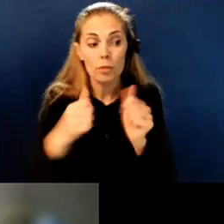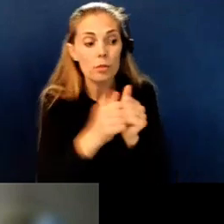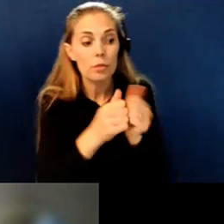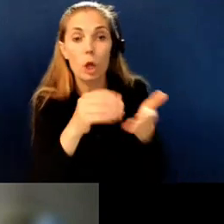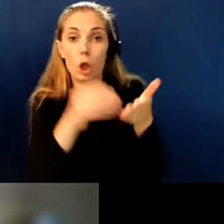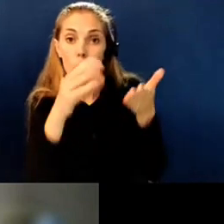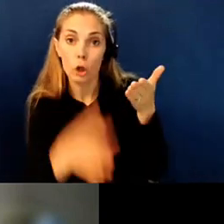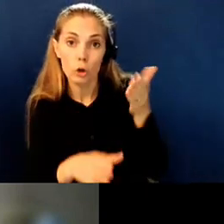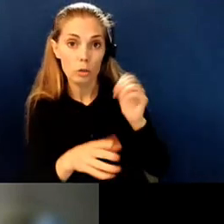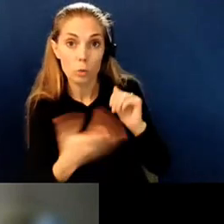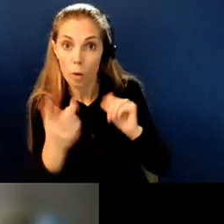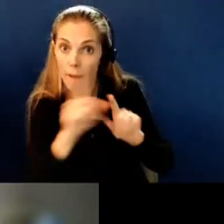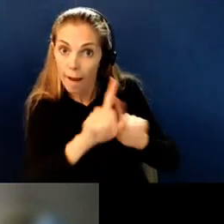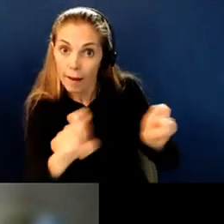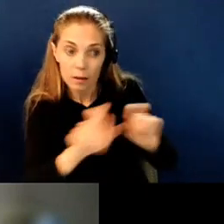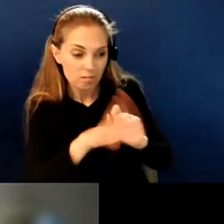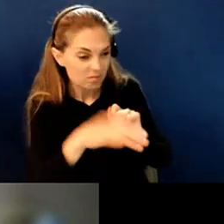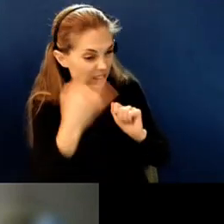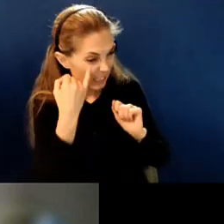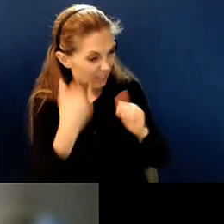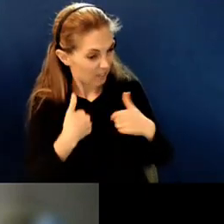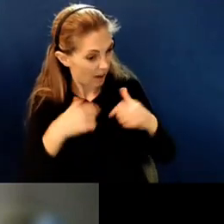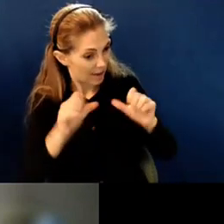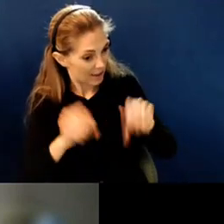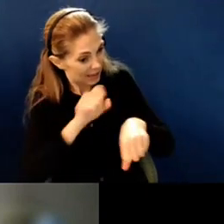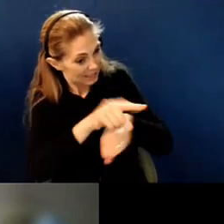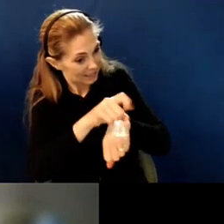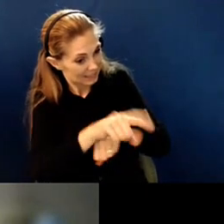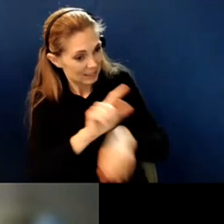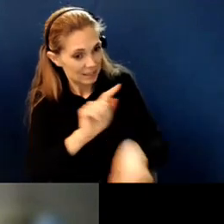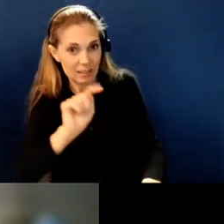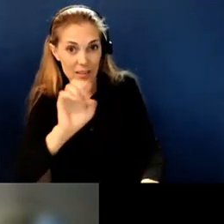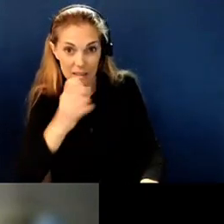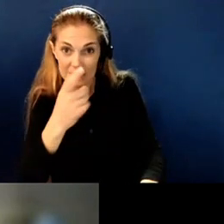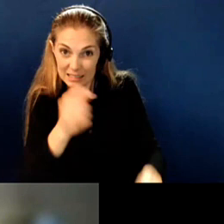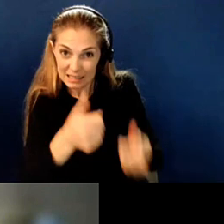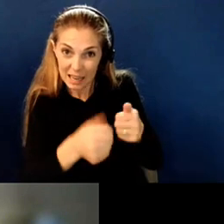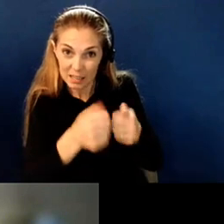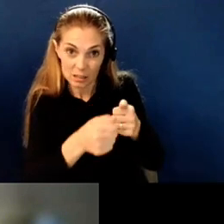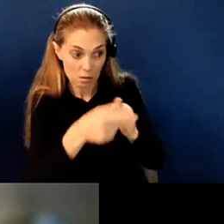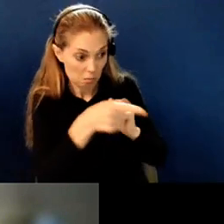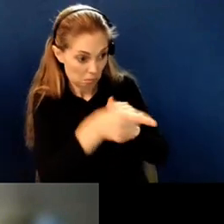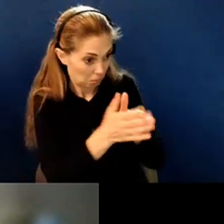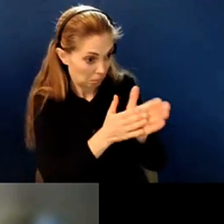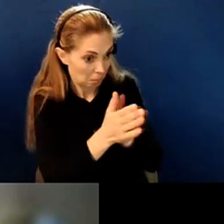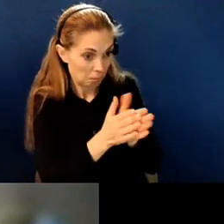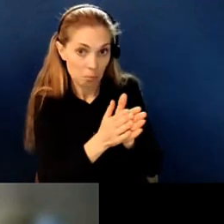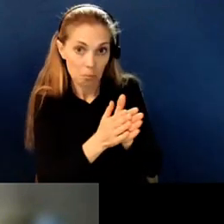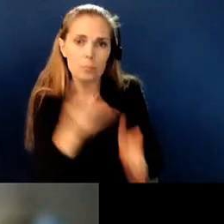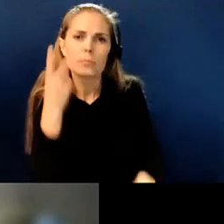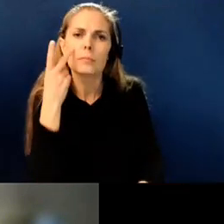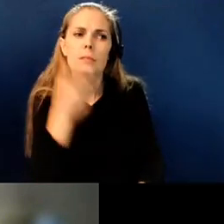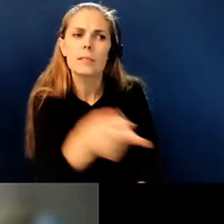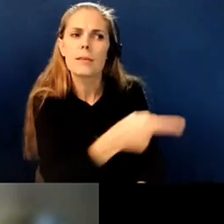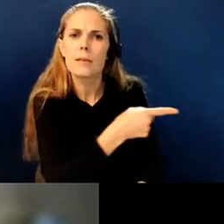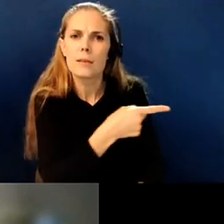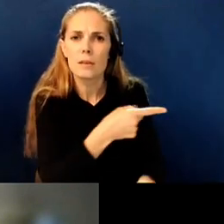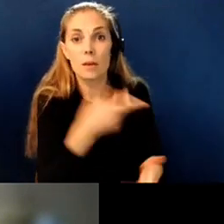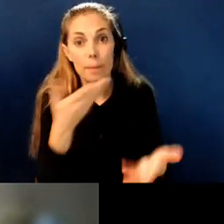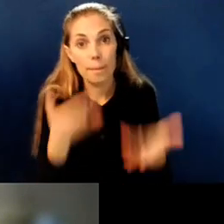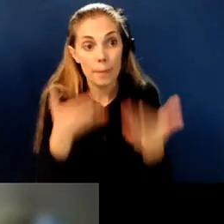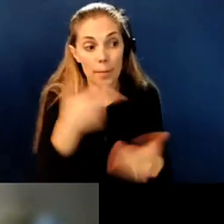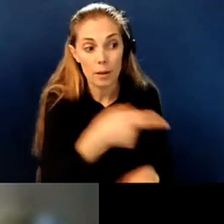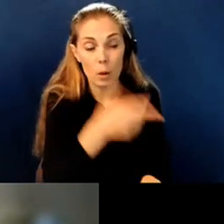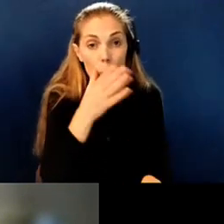you be open to that? Would you try it with us? Because potentially that may be a better response, more follow-ups in the end, and a different way